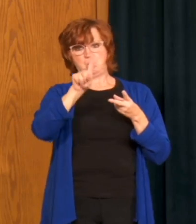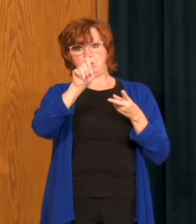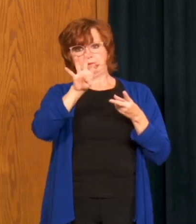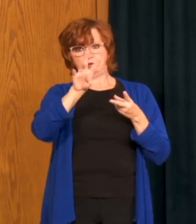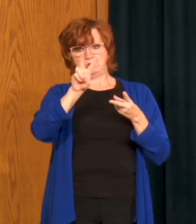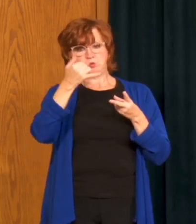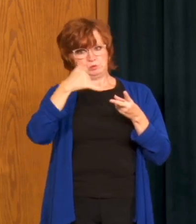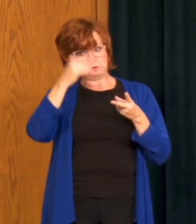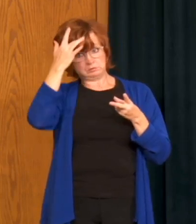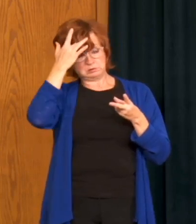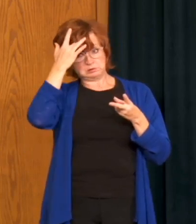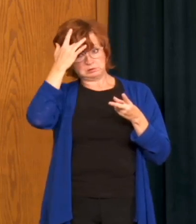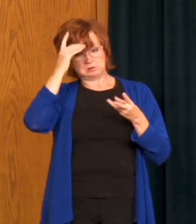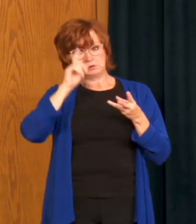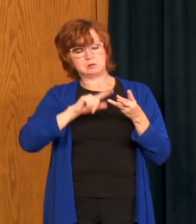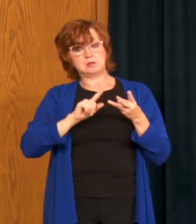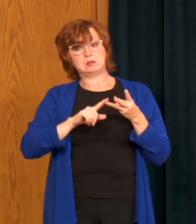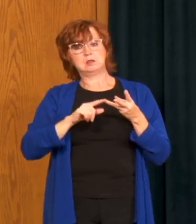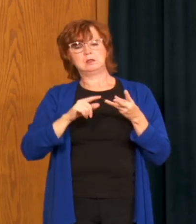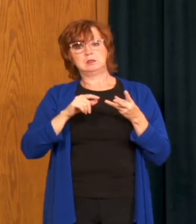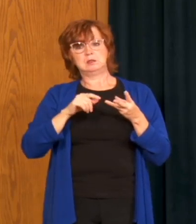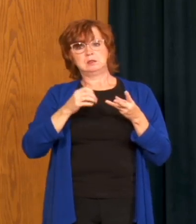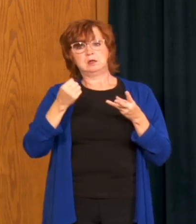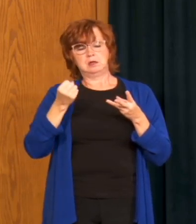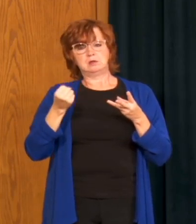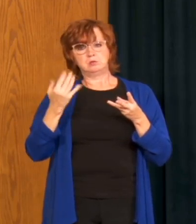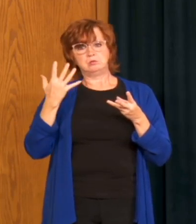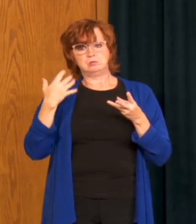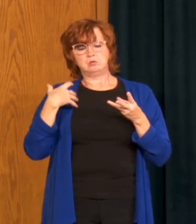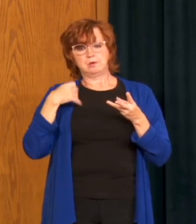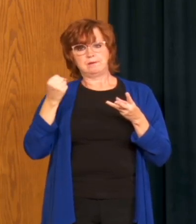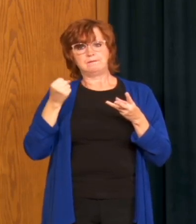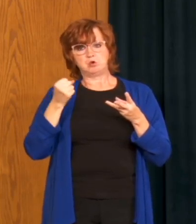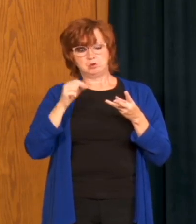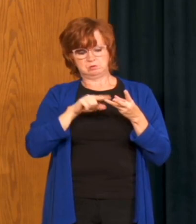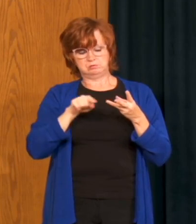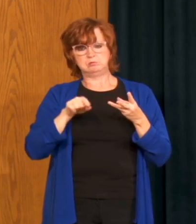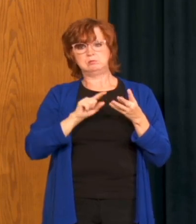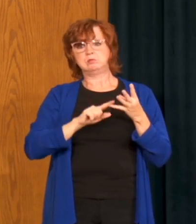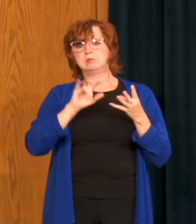currently we have 12 people in hospital with 3 in intensive care.